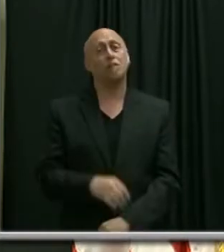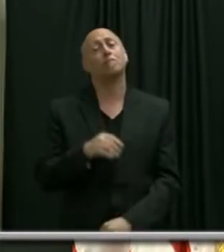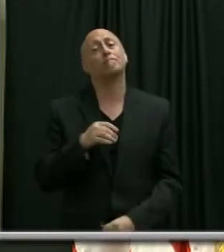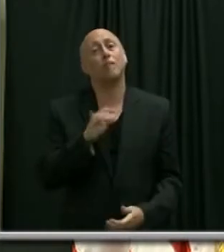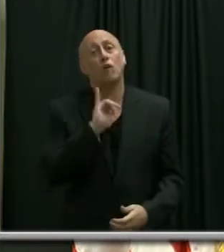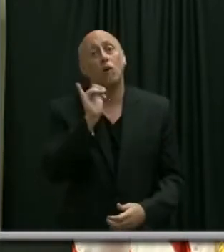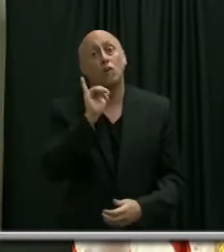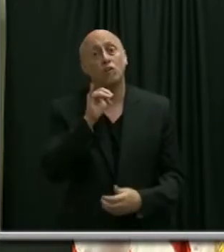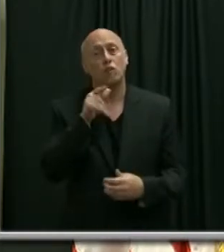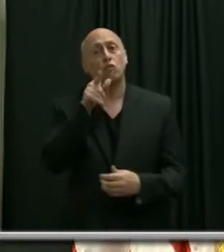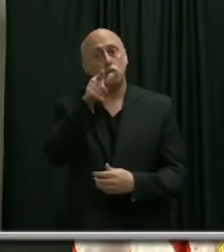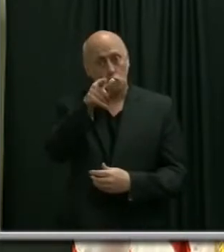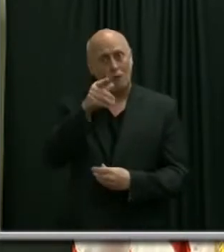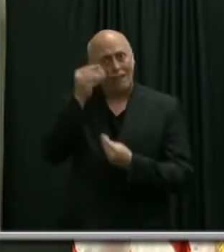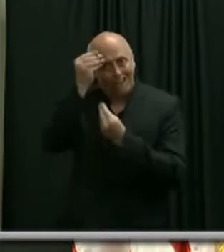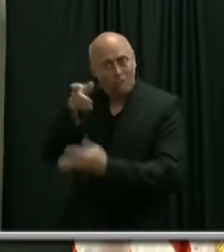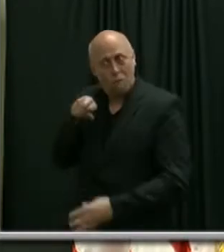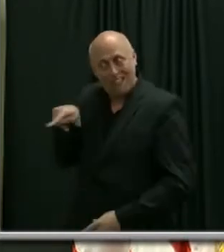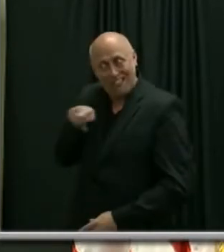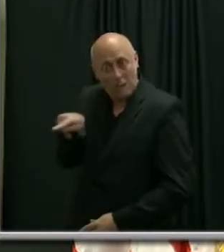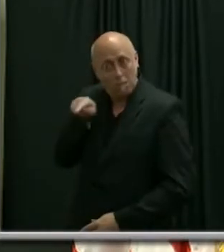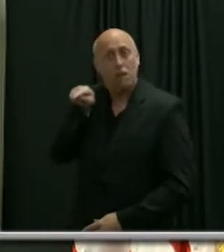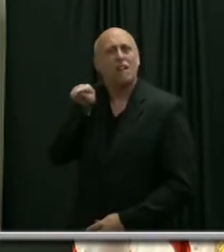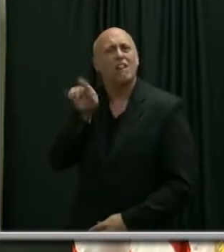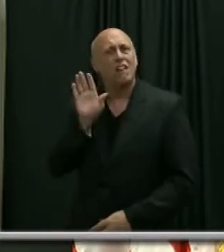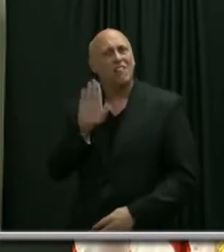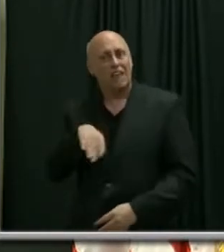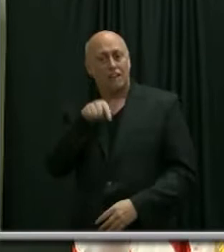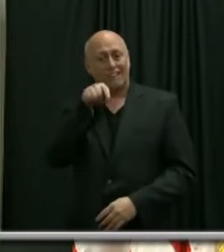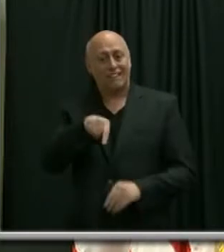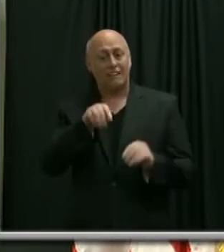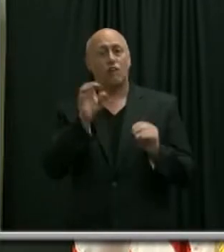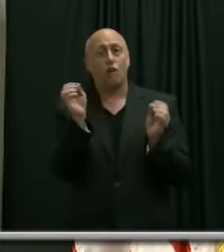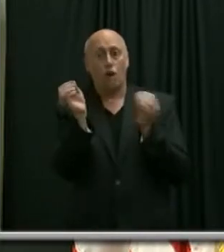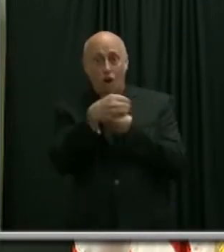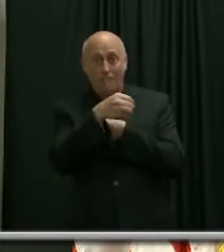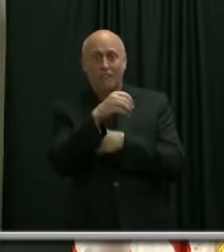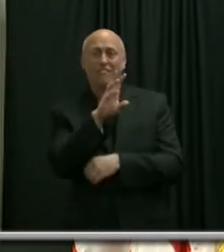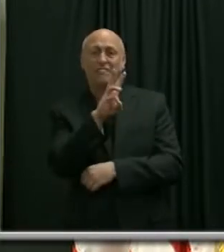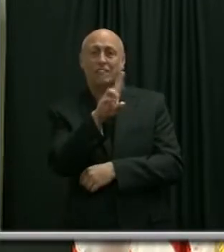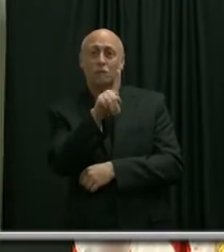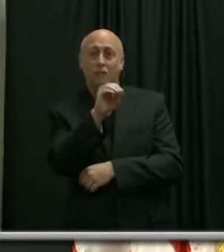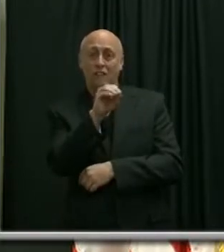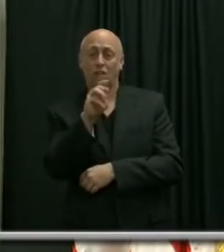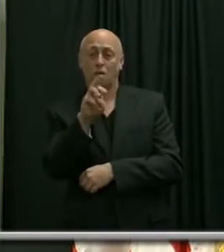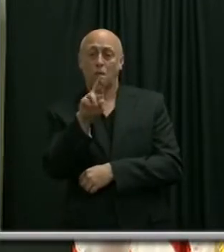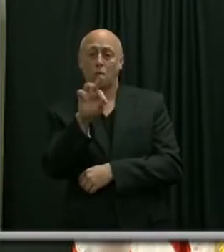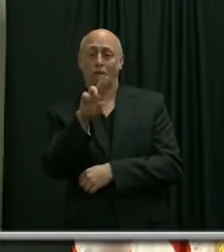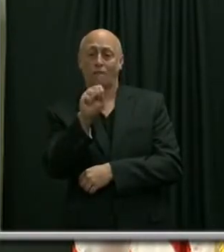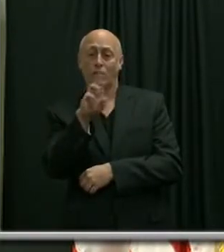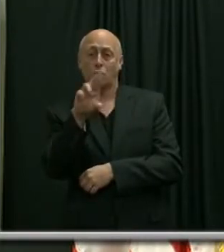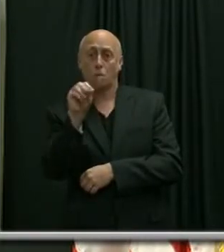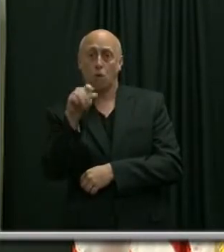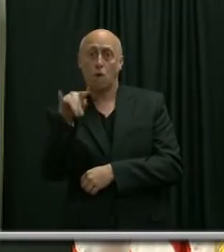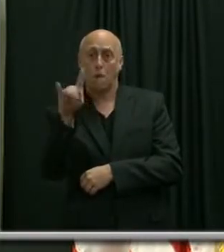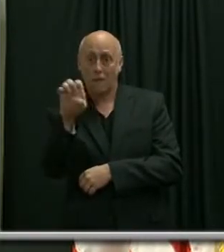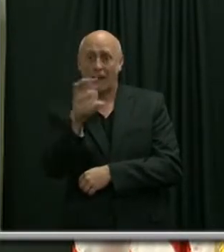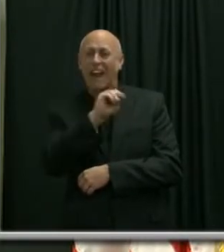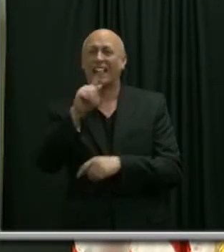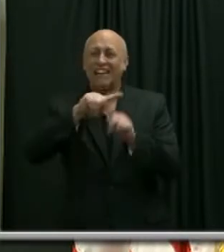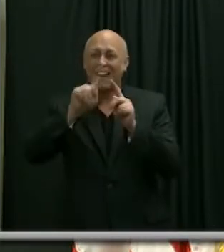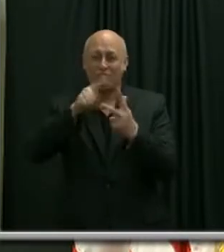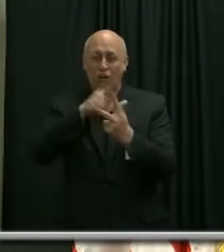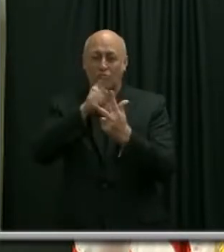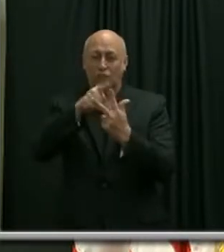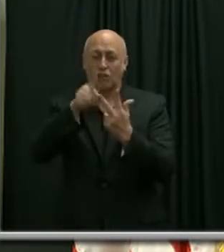Metro's Office of Family Safety, the Family Safety Center at 610 Murfreesboro Pike, and Nashville's shelters are